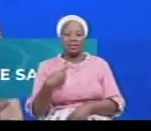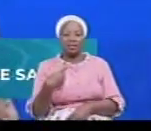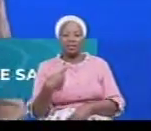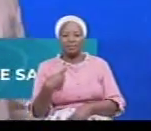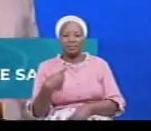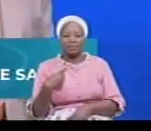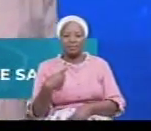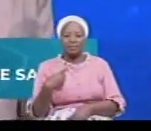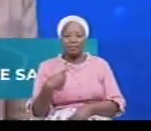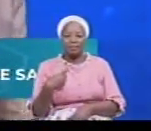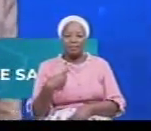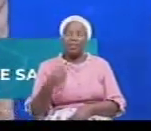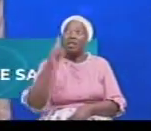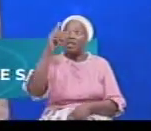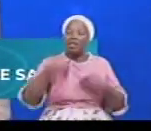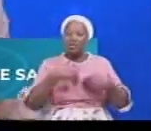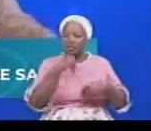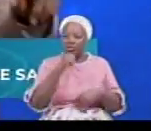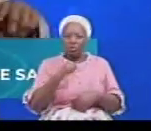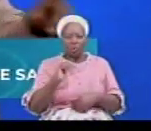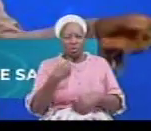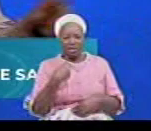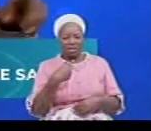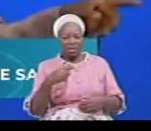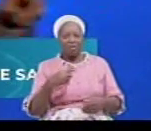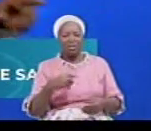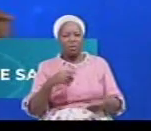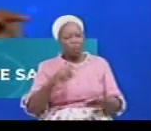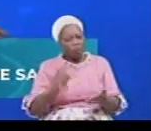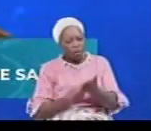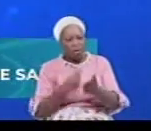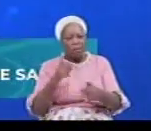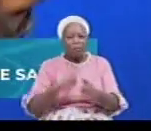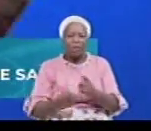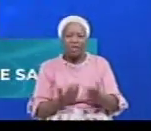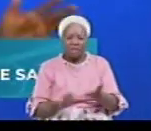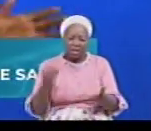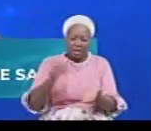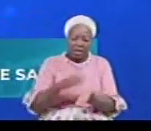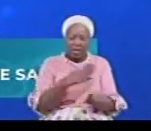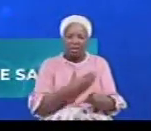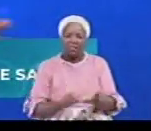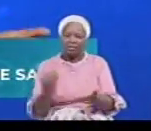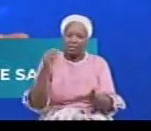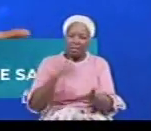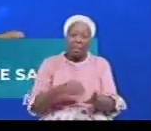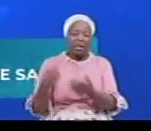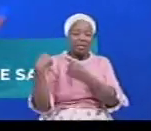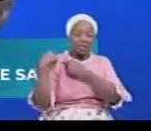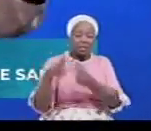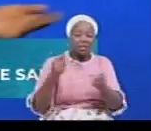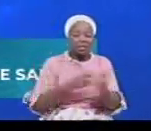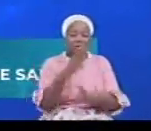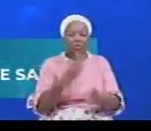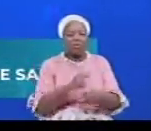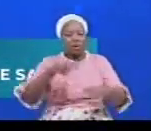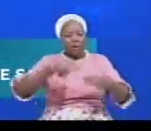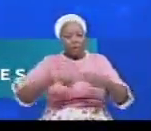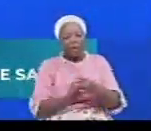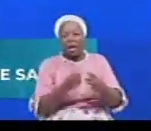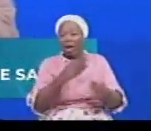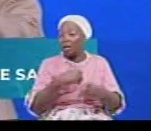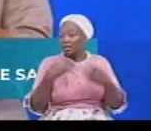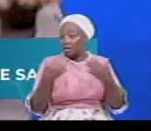He has not only said it once, he said it over and over since the world began. And now